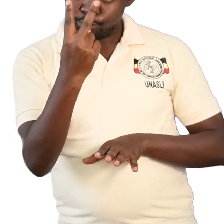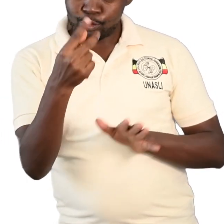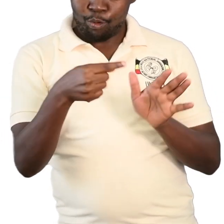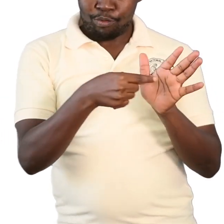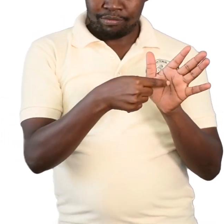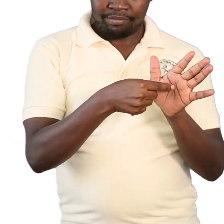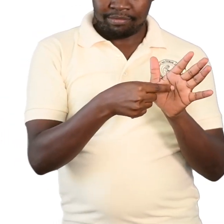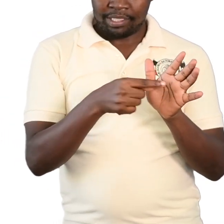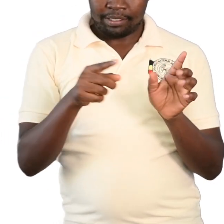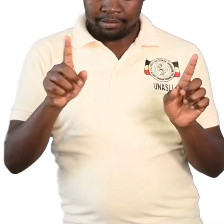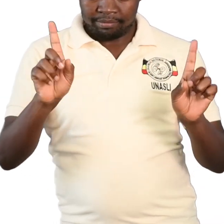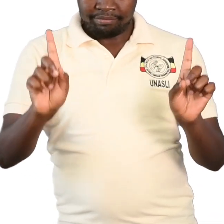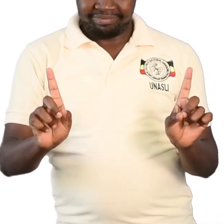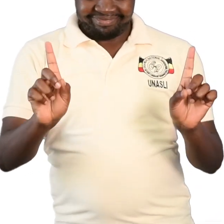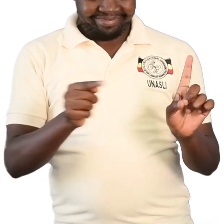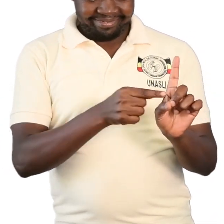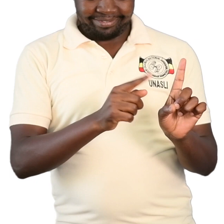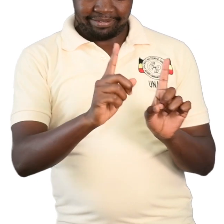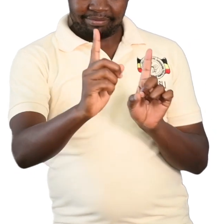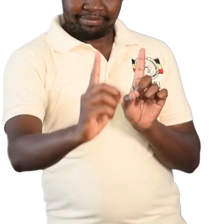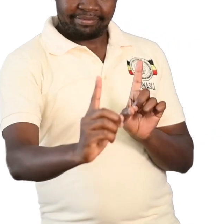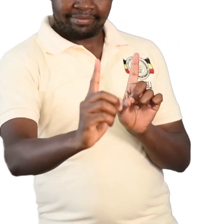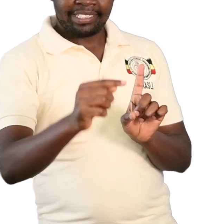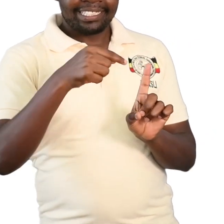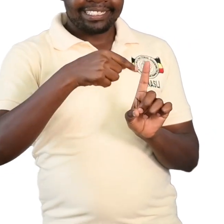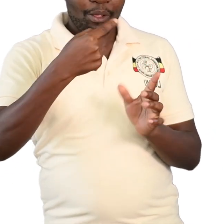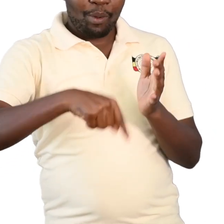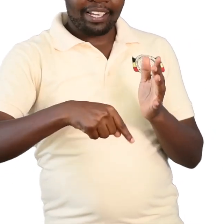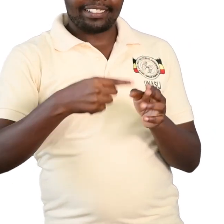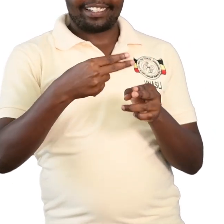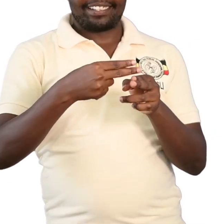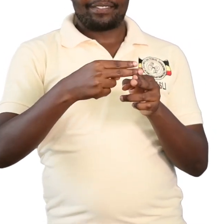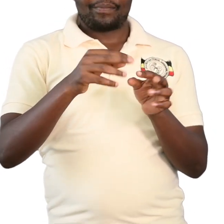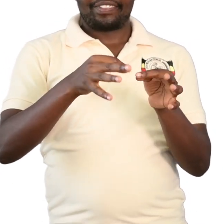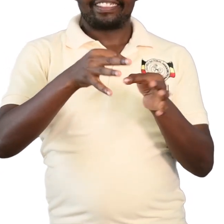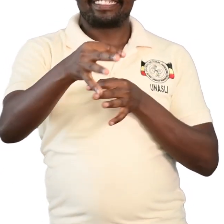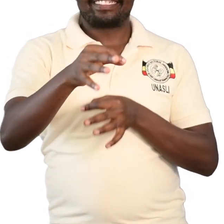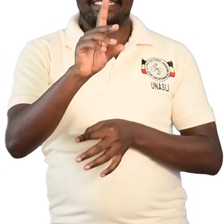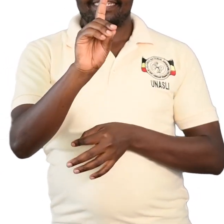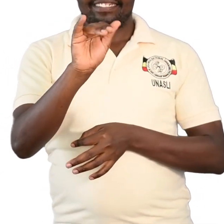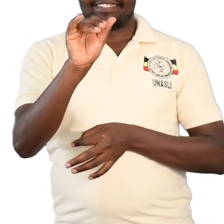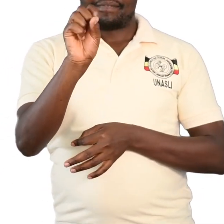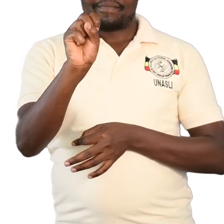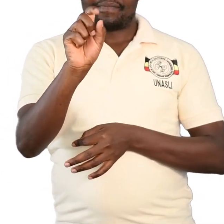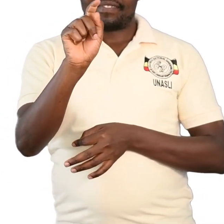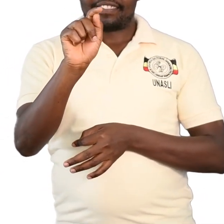called? Very good. It is called distance.